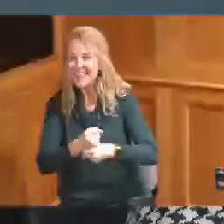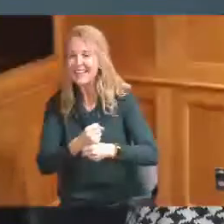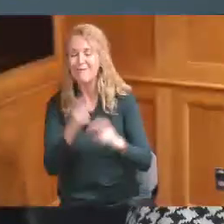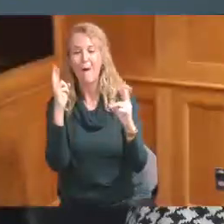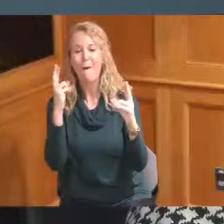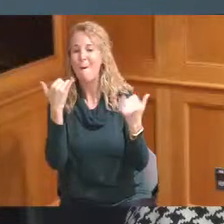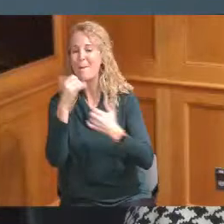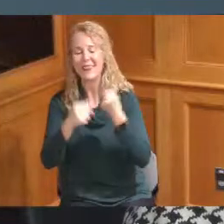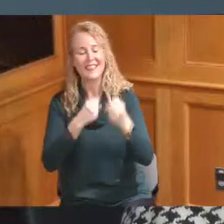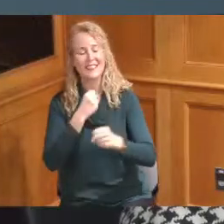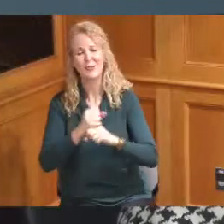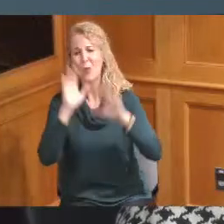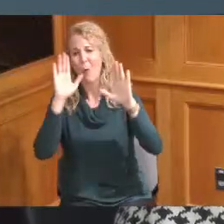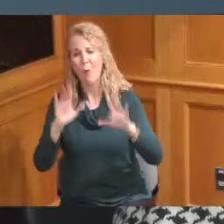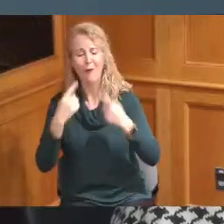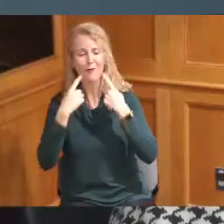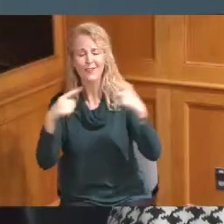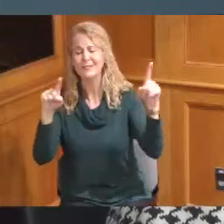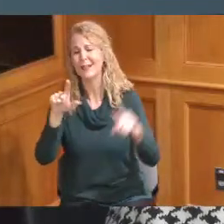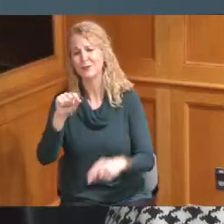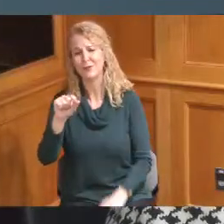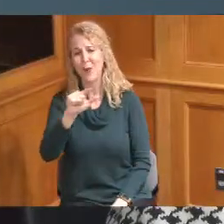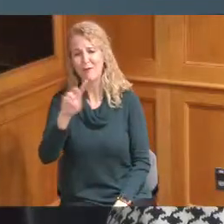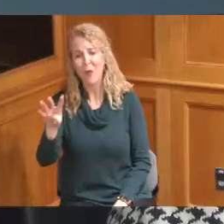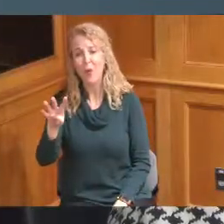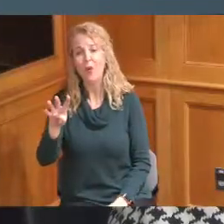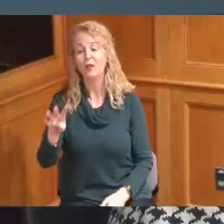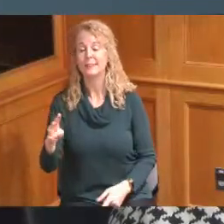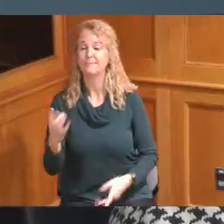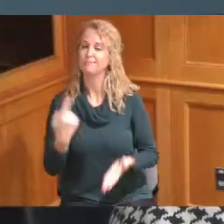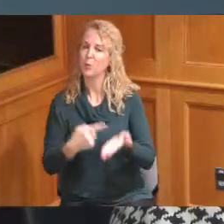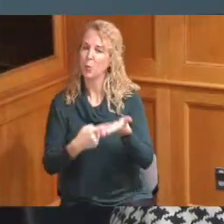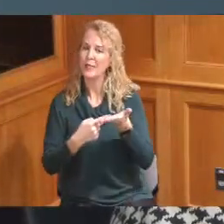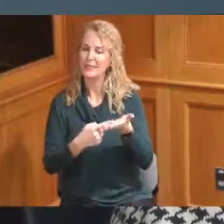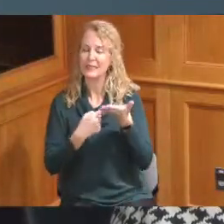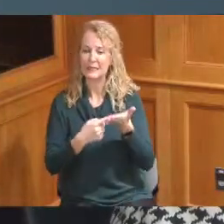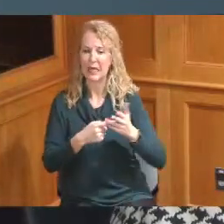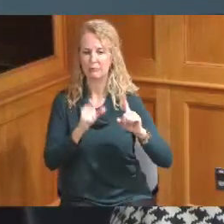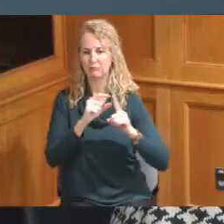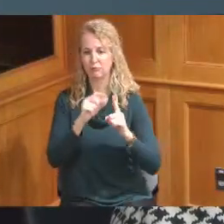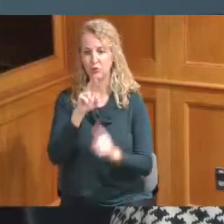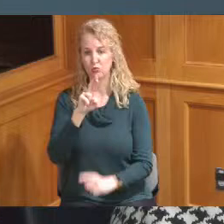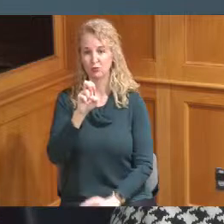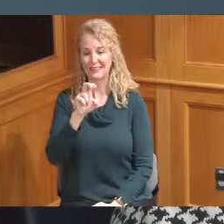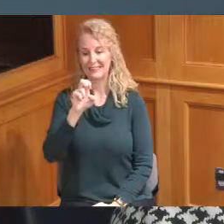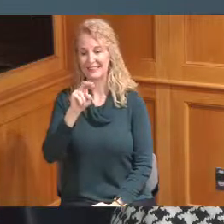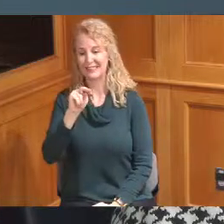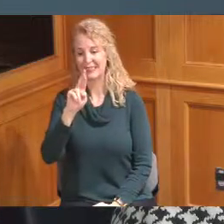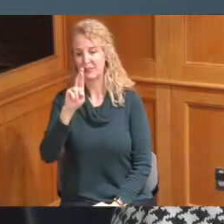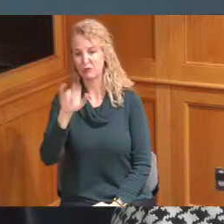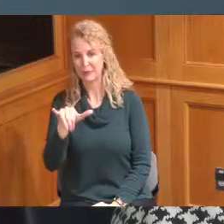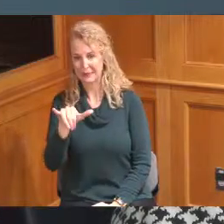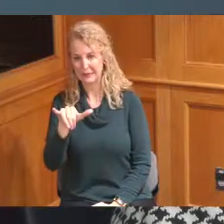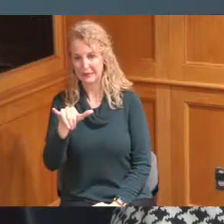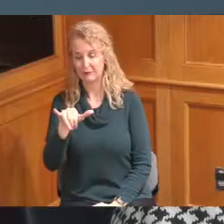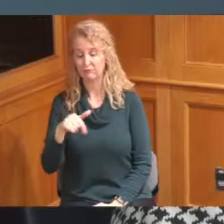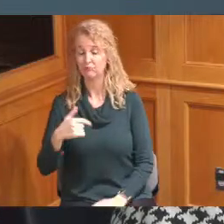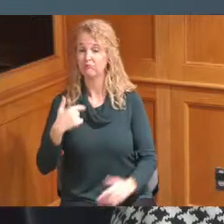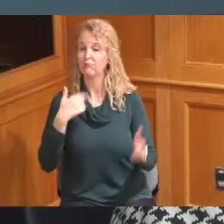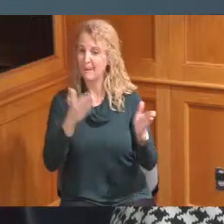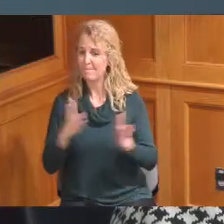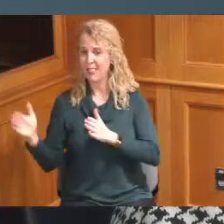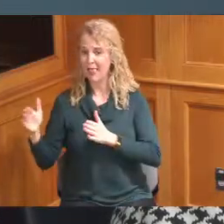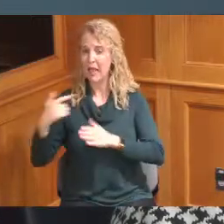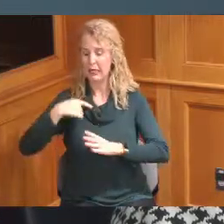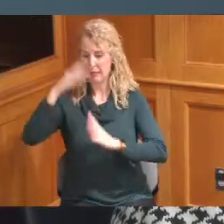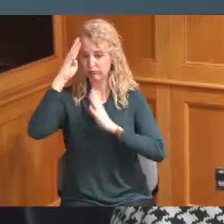everyone a prosperous 2024. As we talk about reentry, I want to talk about an initiative that I had